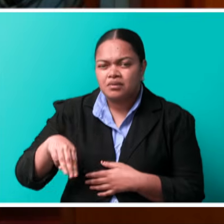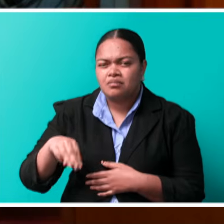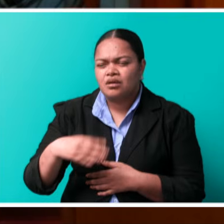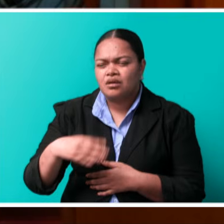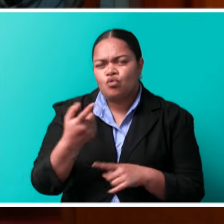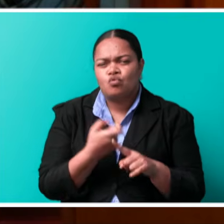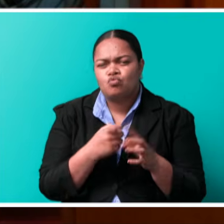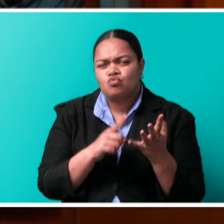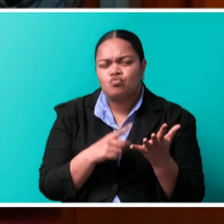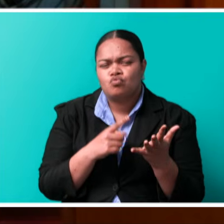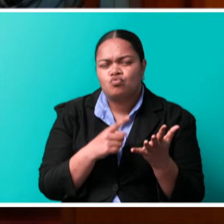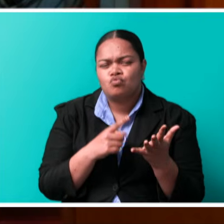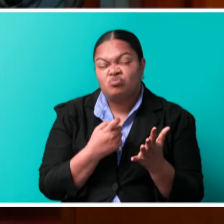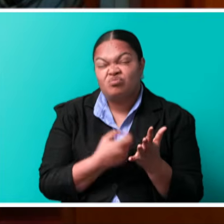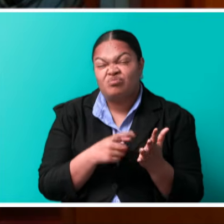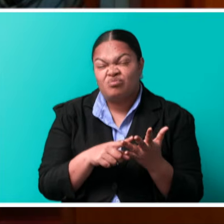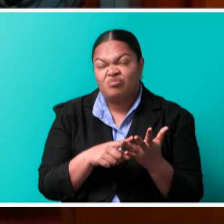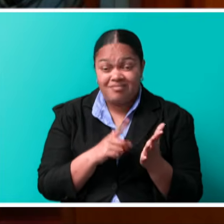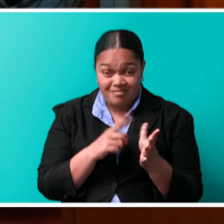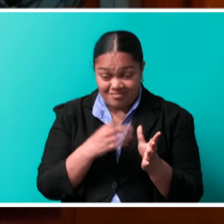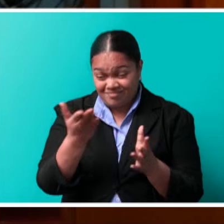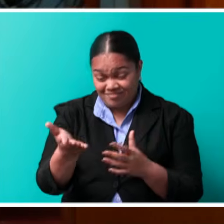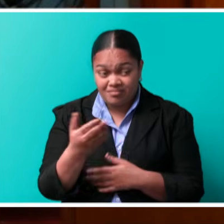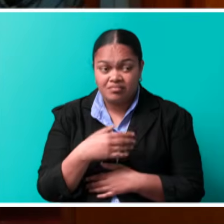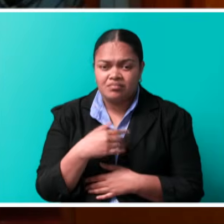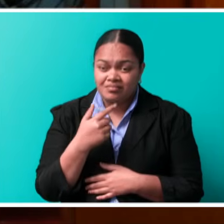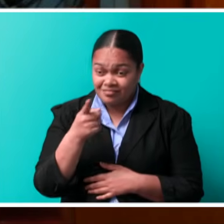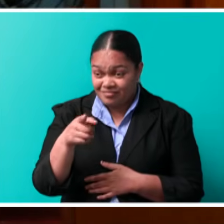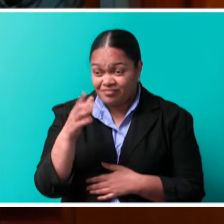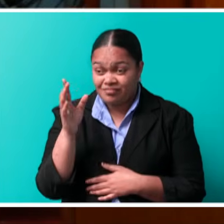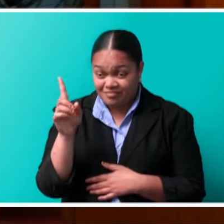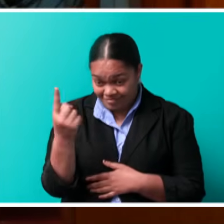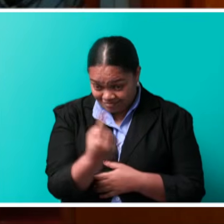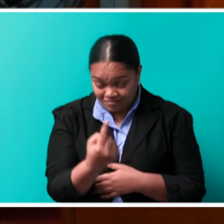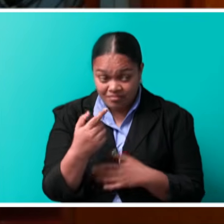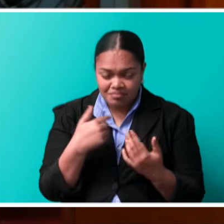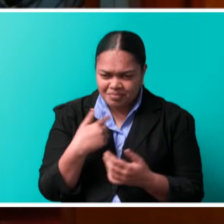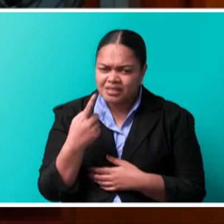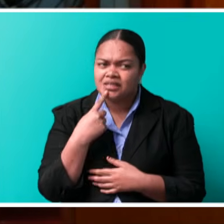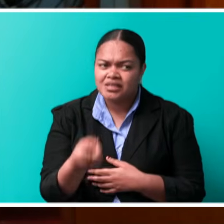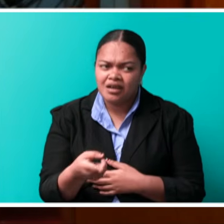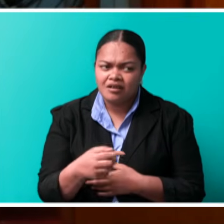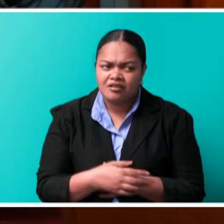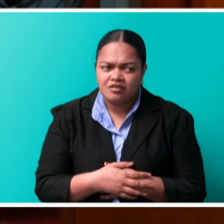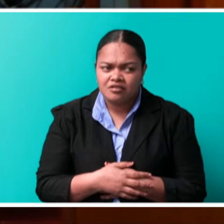while you are absent, Honorable Member, I mentioned the billions in the